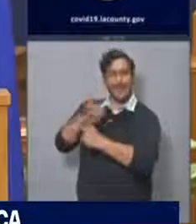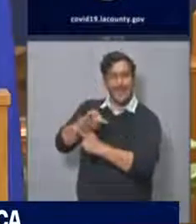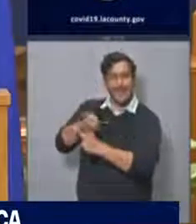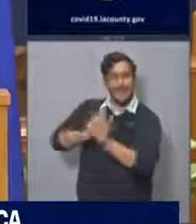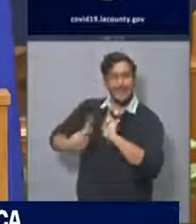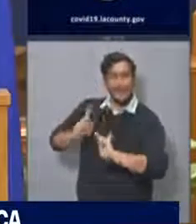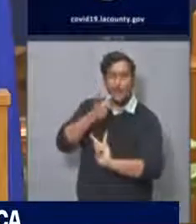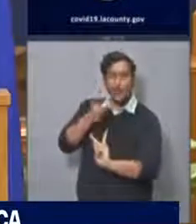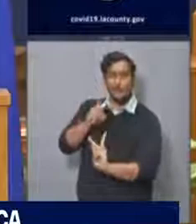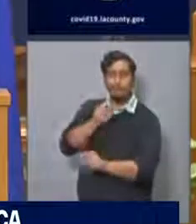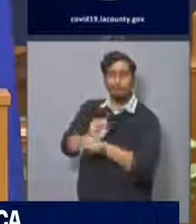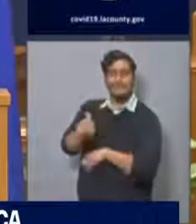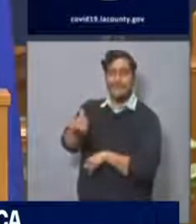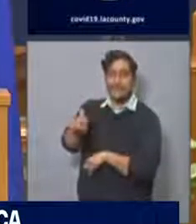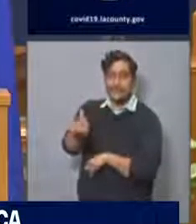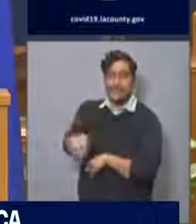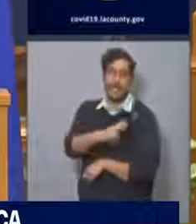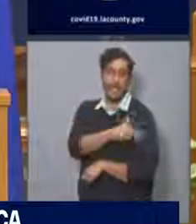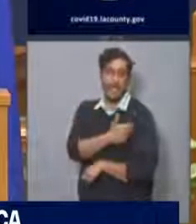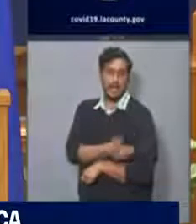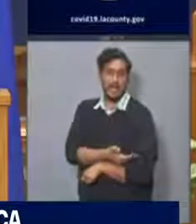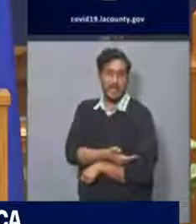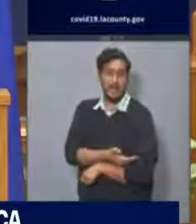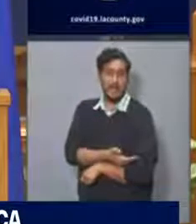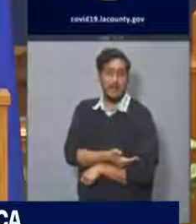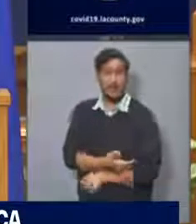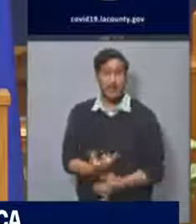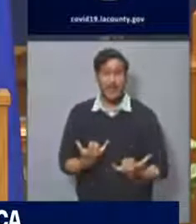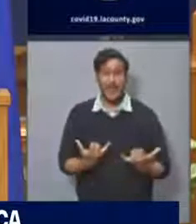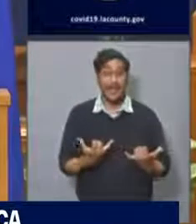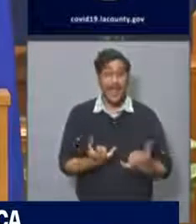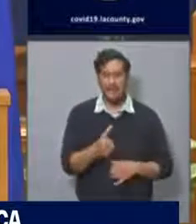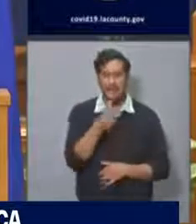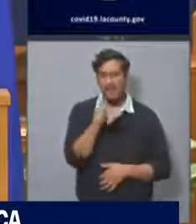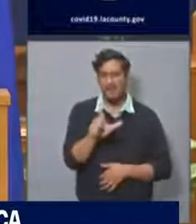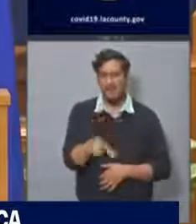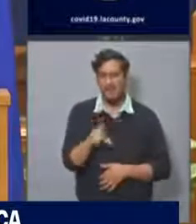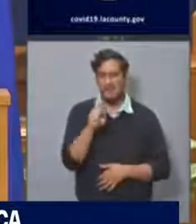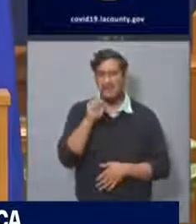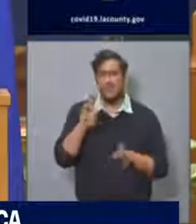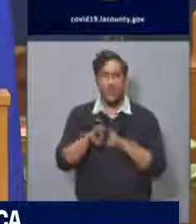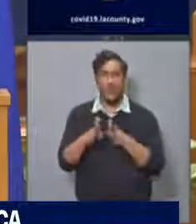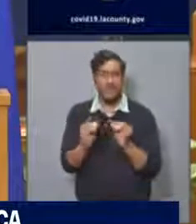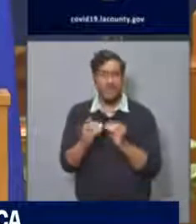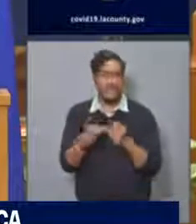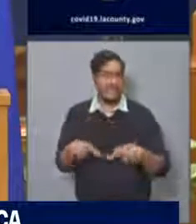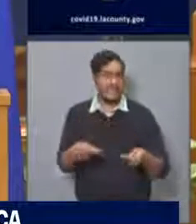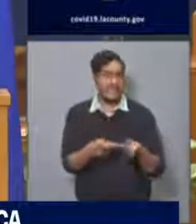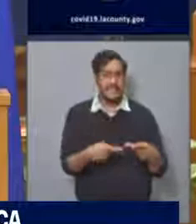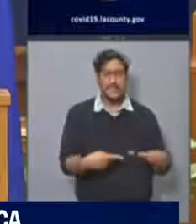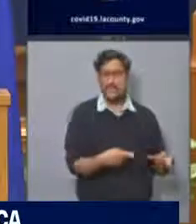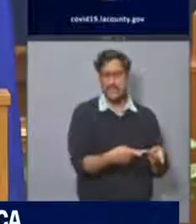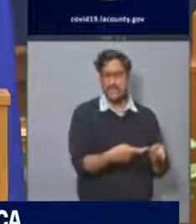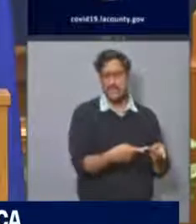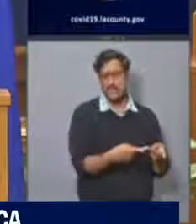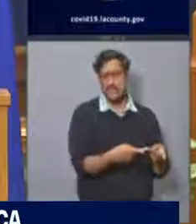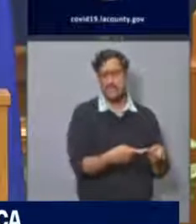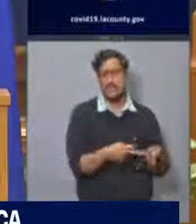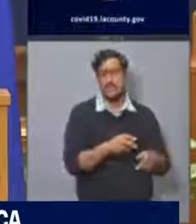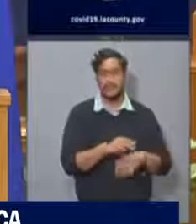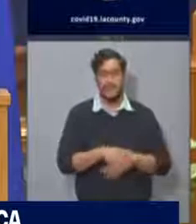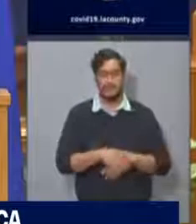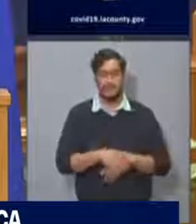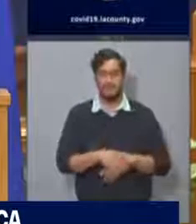need hospital care. And at this point, there really is no need to open the additional facilities. You know, just to note